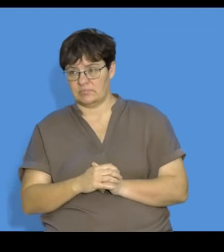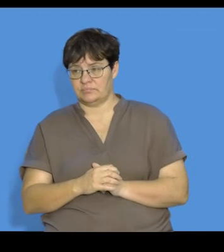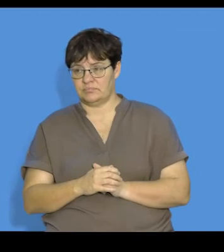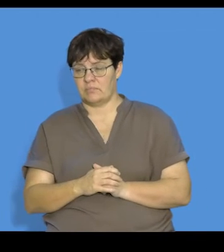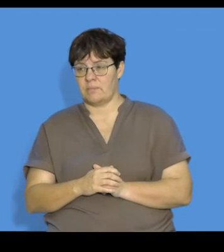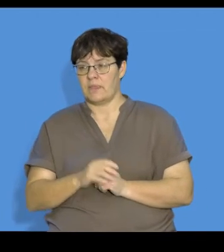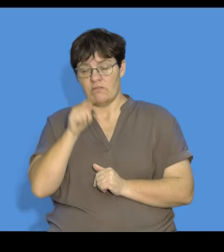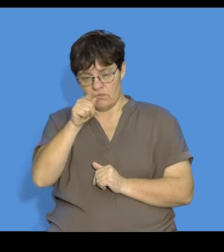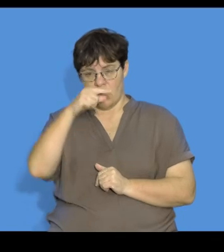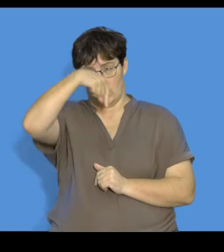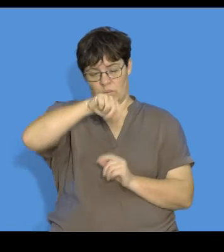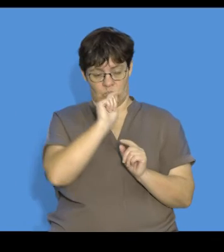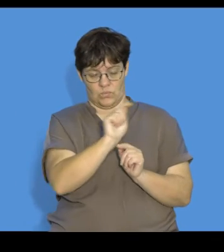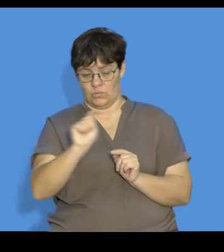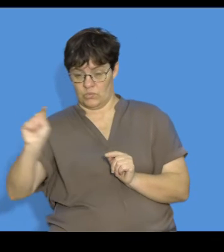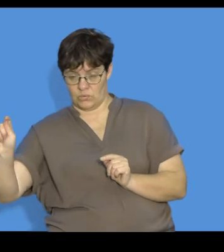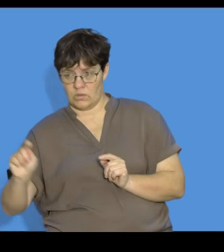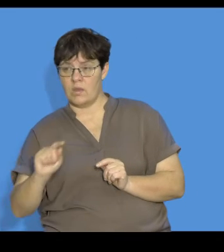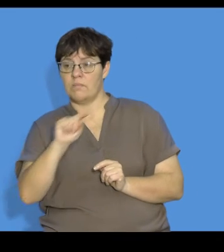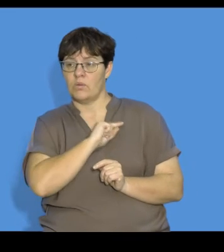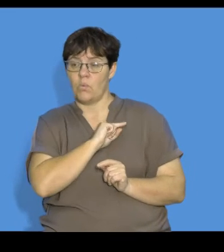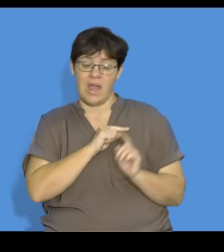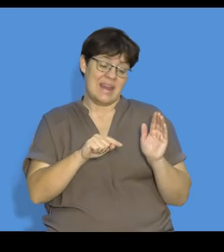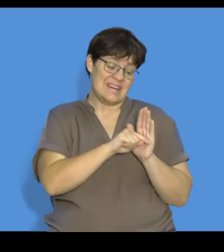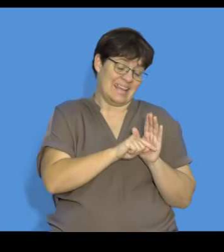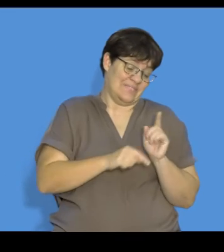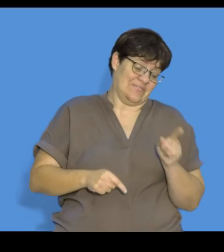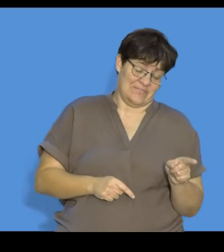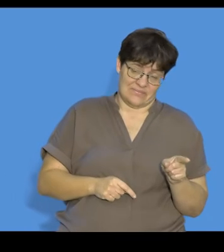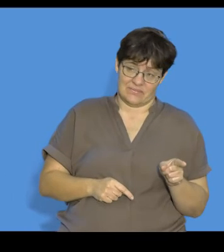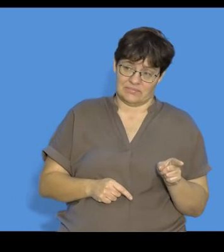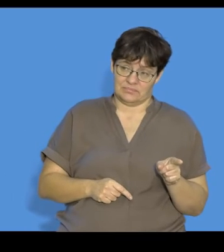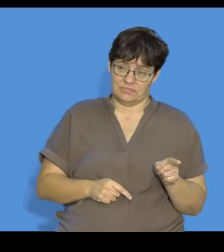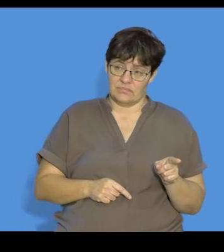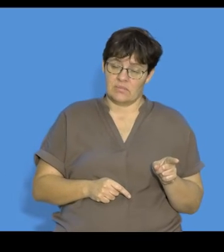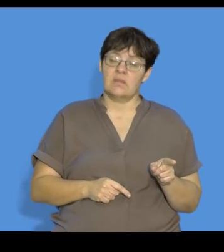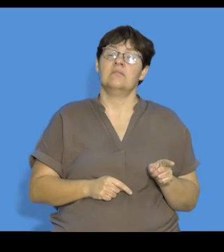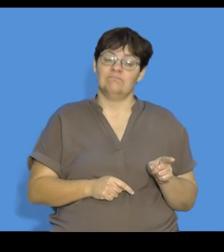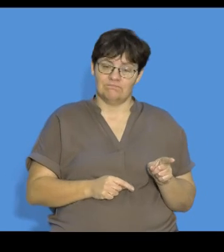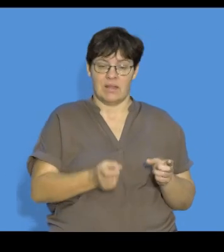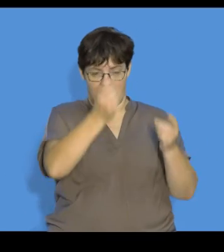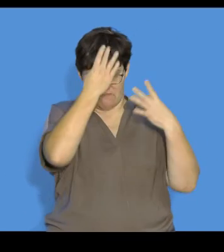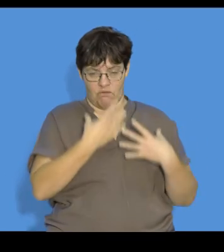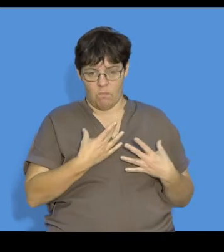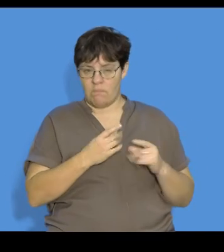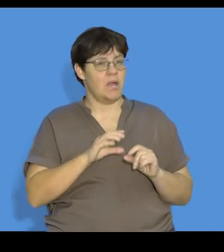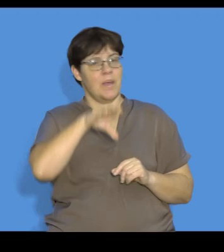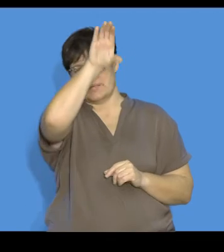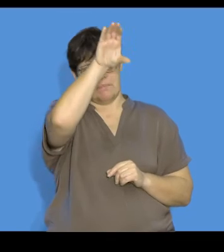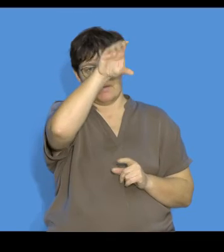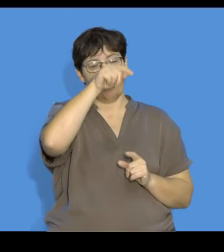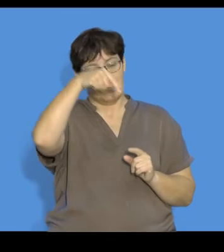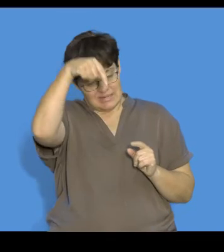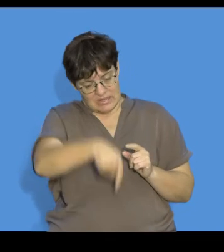there, which is the value of q. But because of this negative here, this negative is what